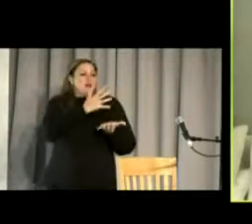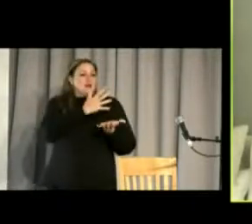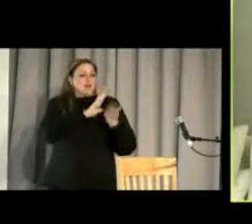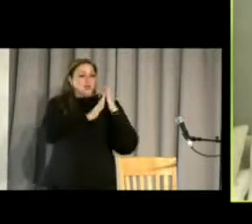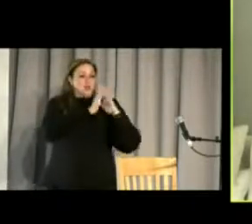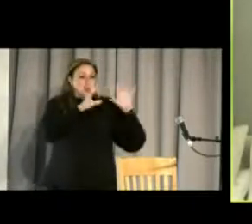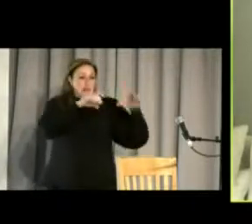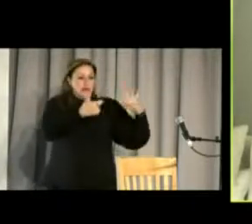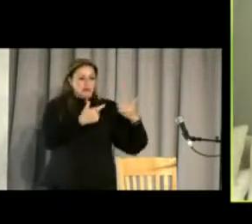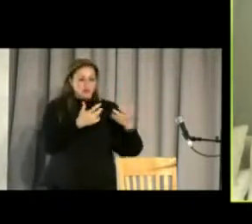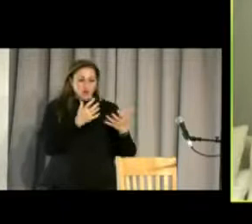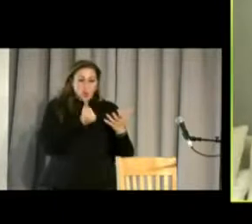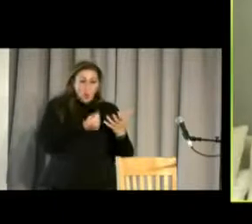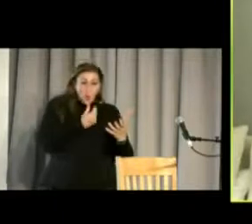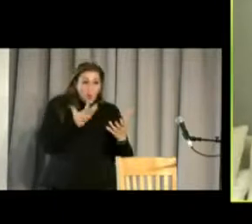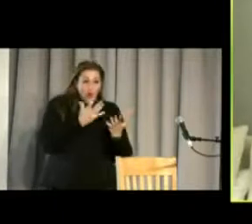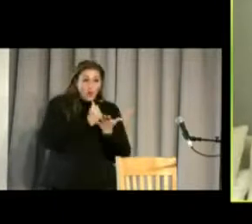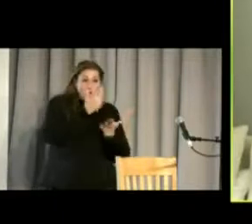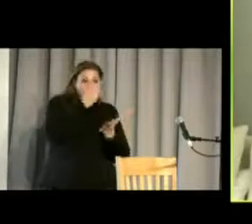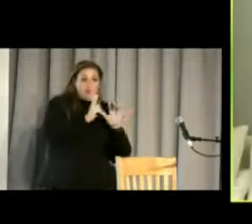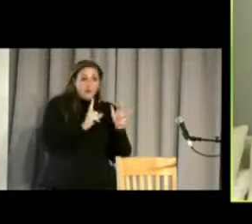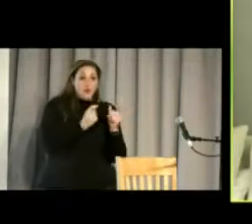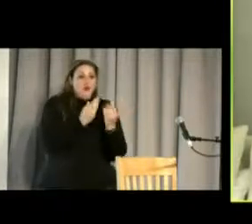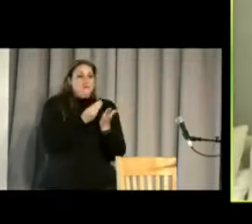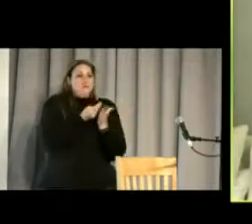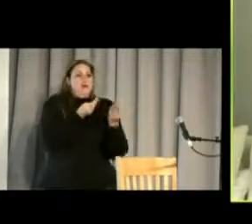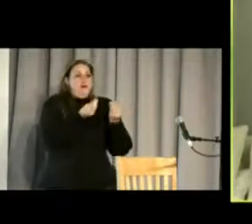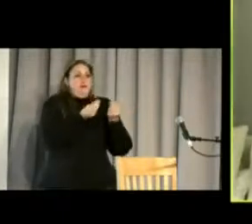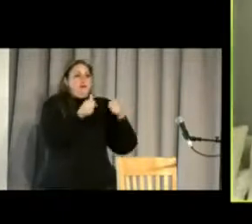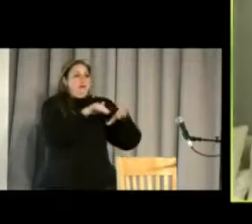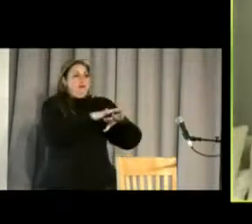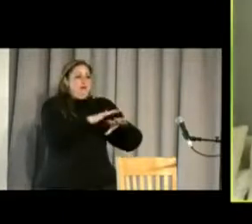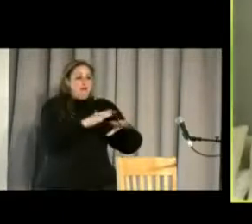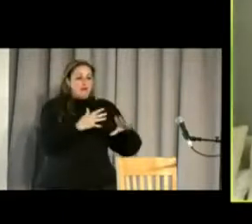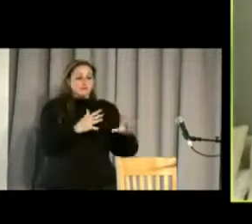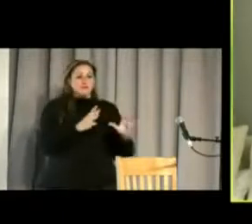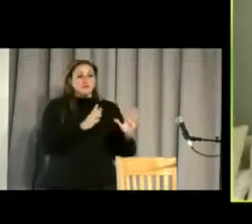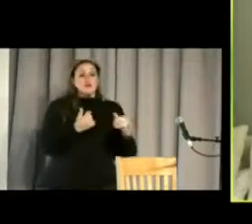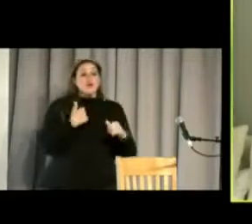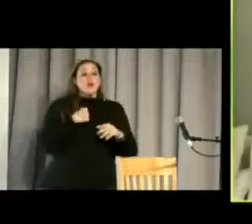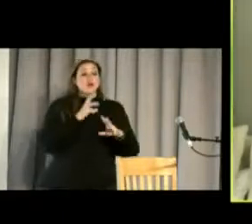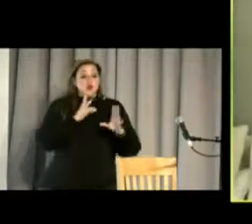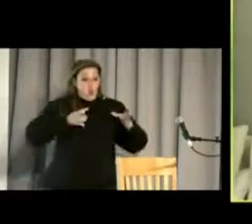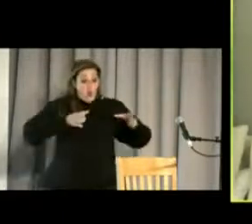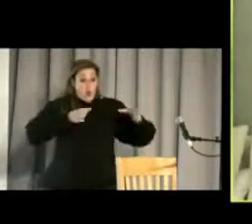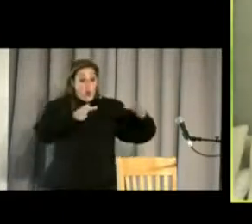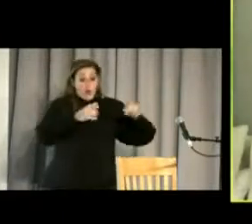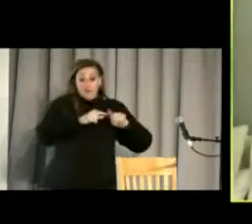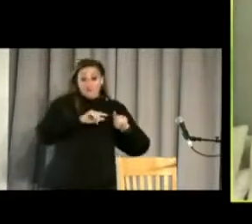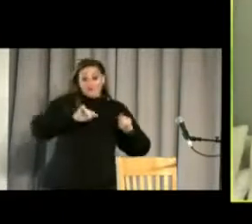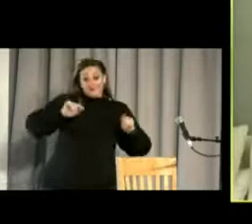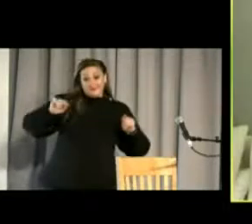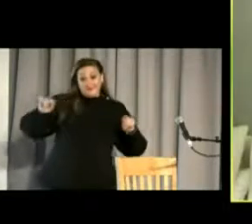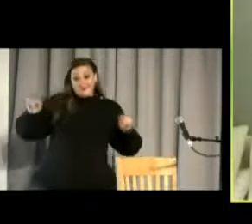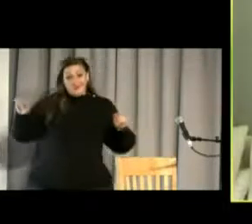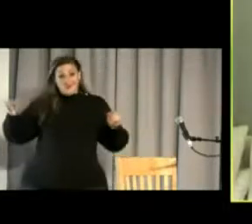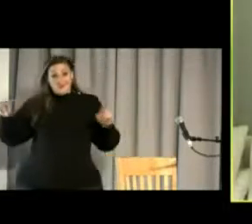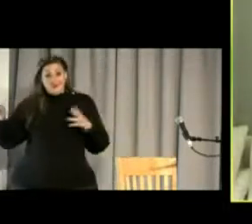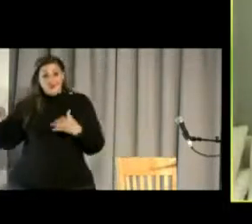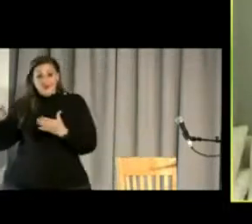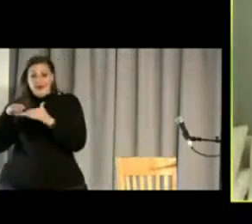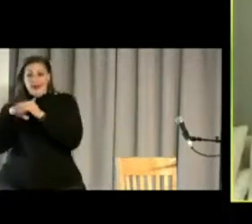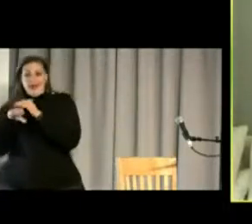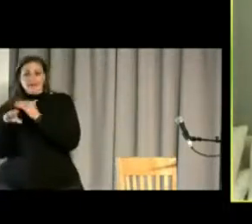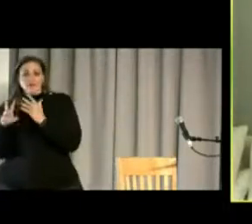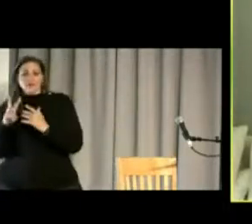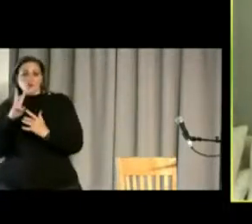wealthier people who have the access to purchase that land. And so as you move further and further away from the water base, you see the access to